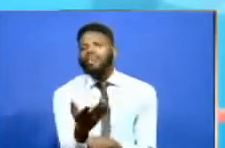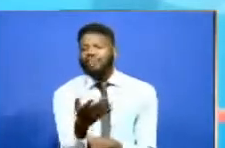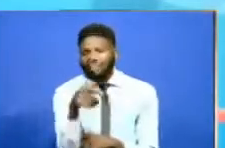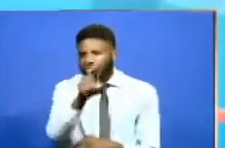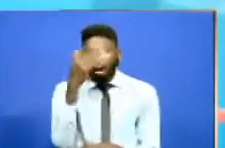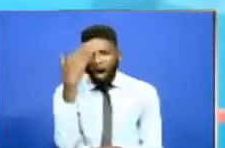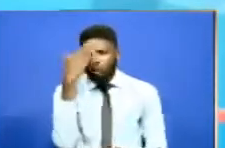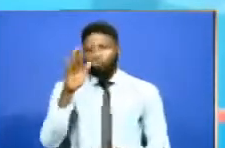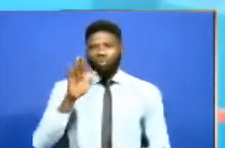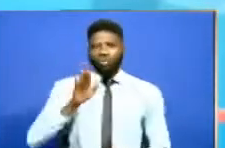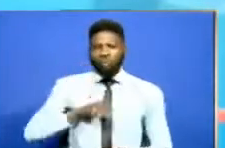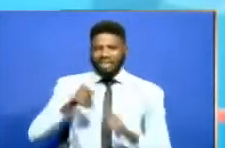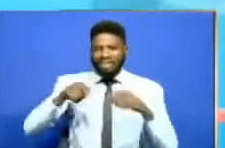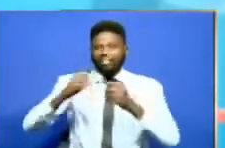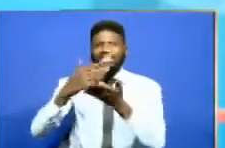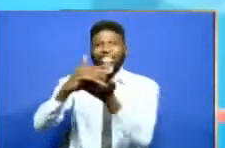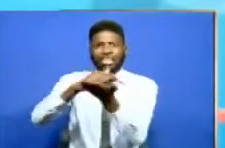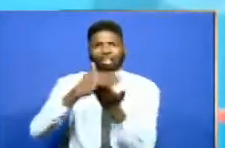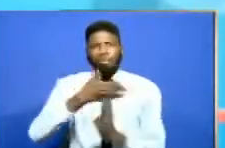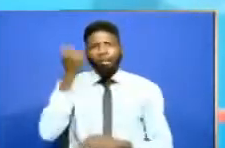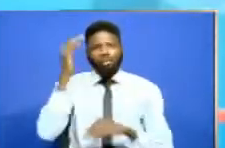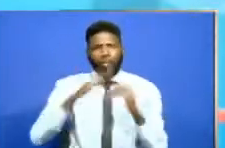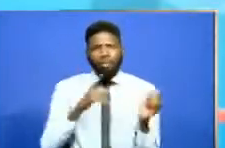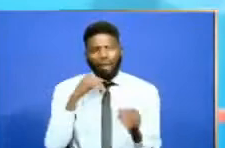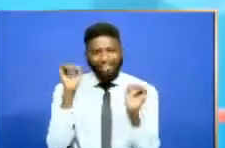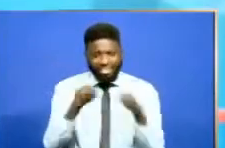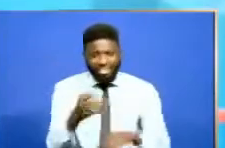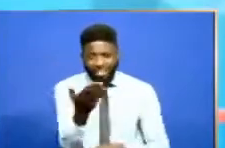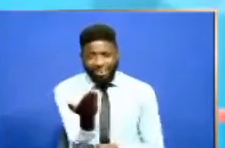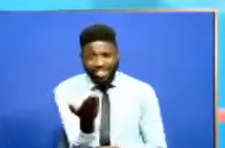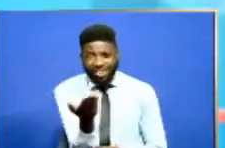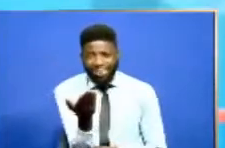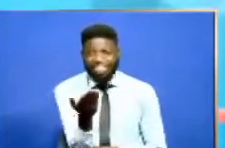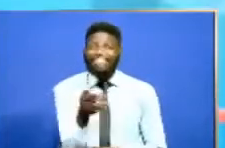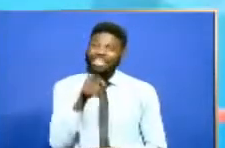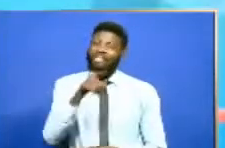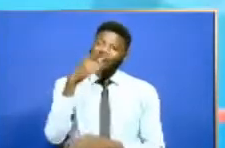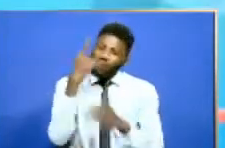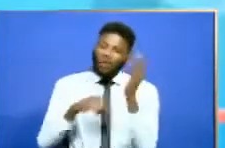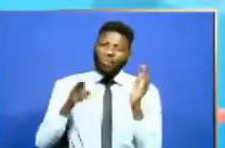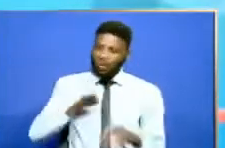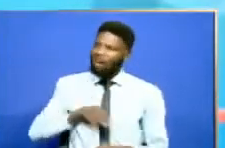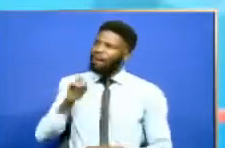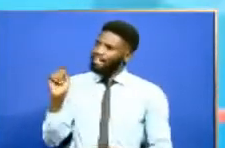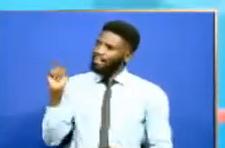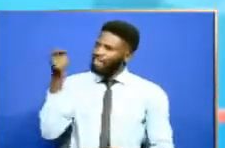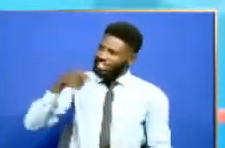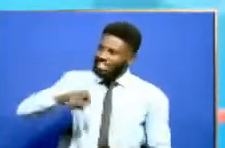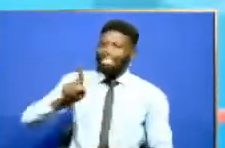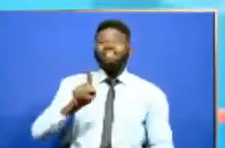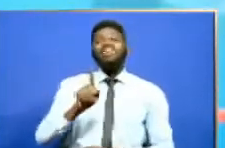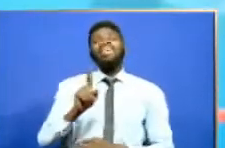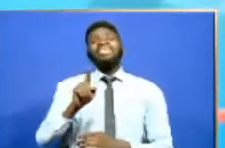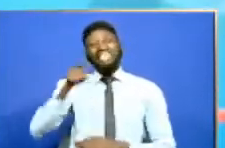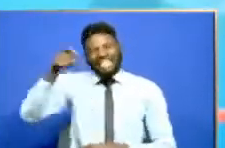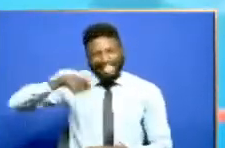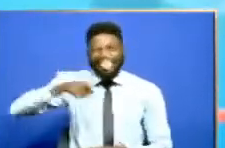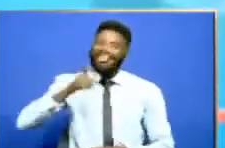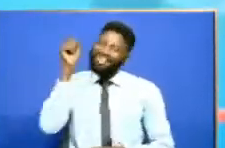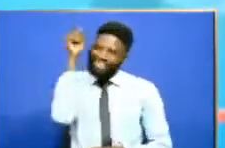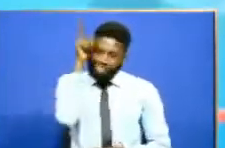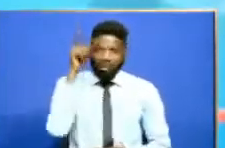that women can share even better than the men? And this is what the women of Kenya need to understand. And I was very